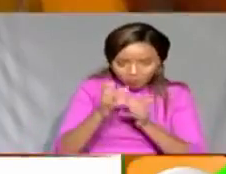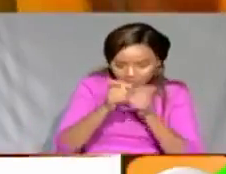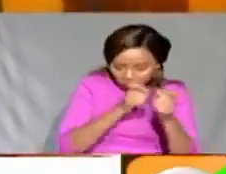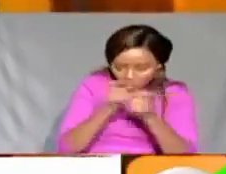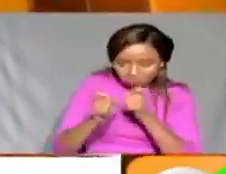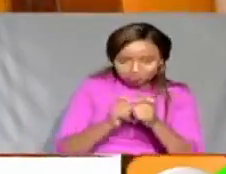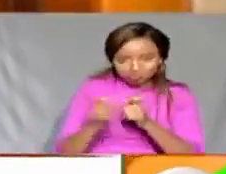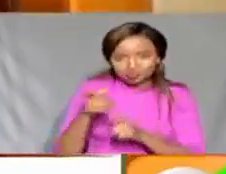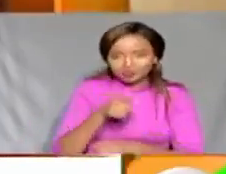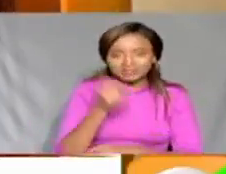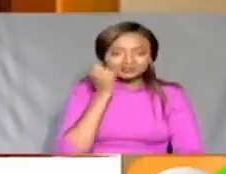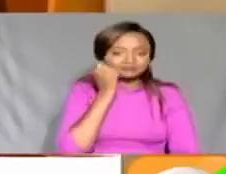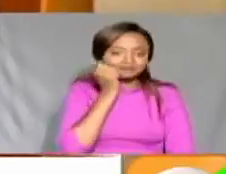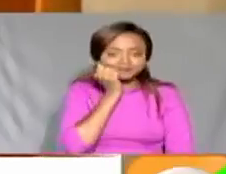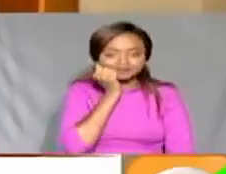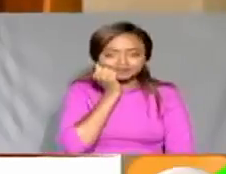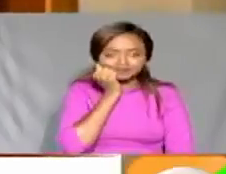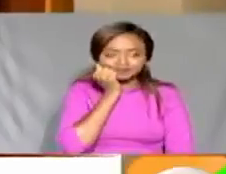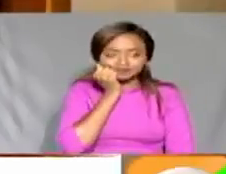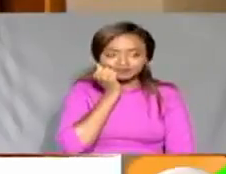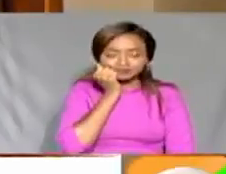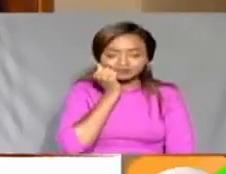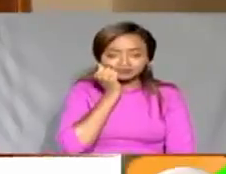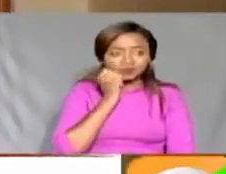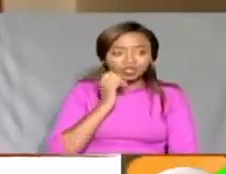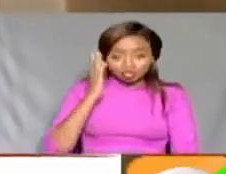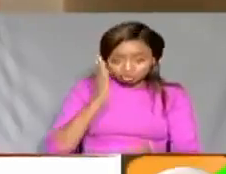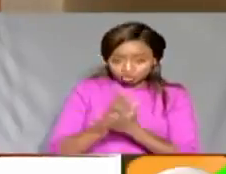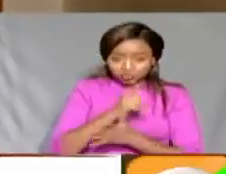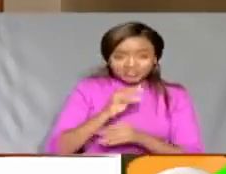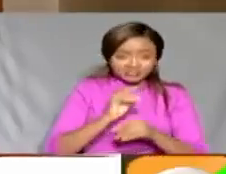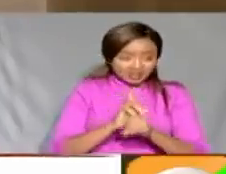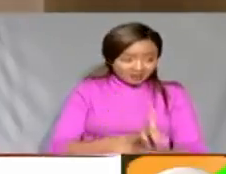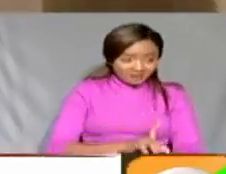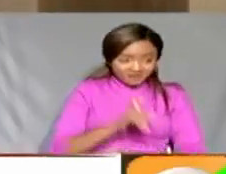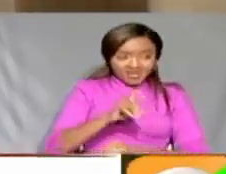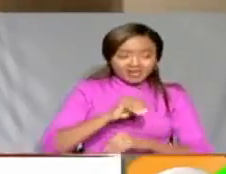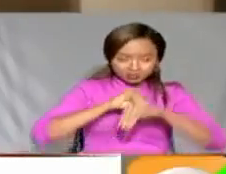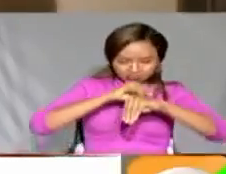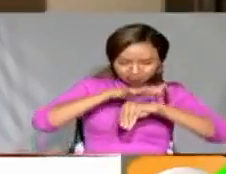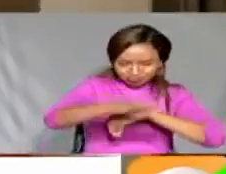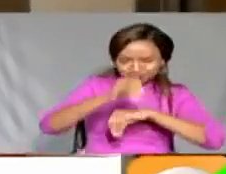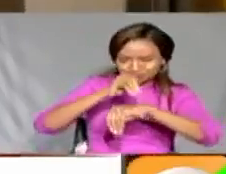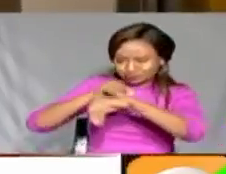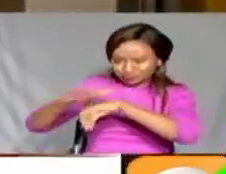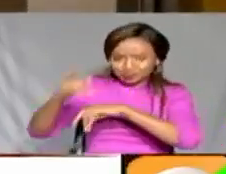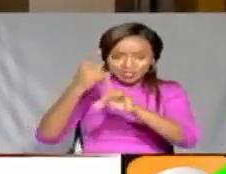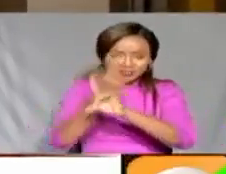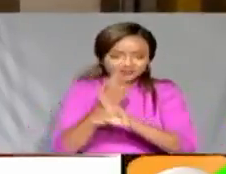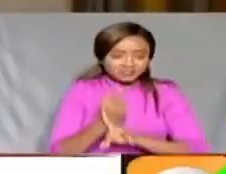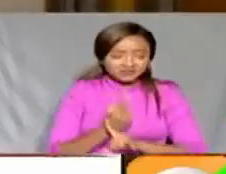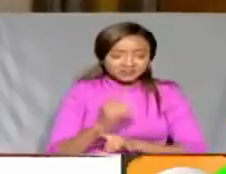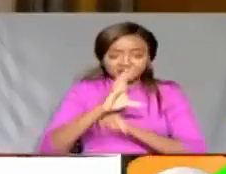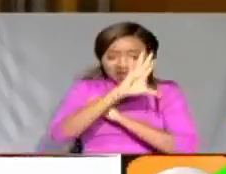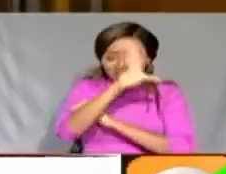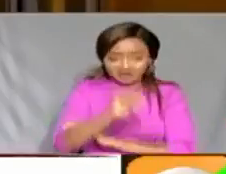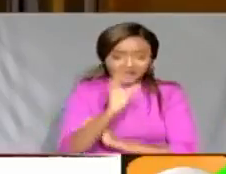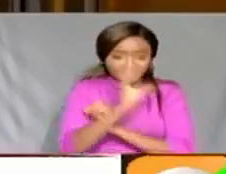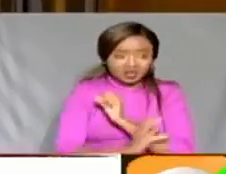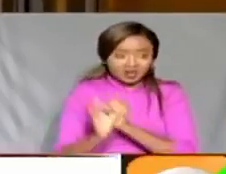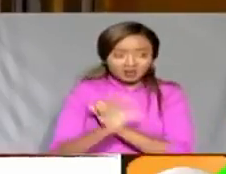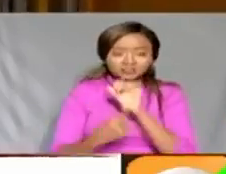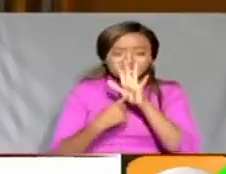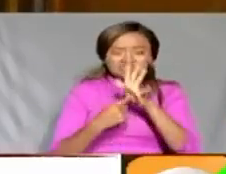coming. As this virus begins its course in many African countries, the reality of our context, such